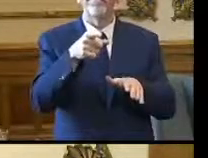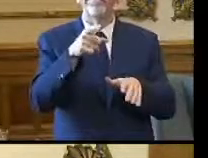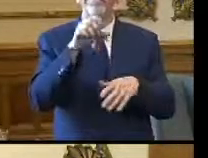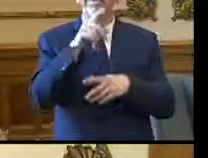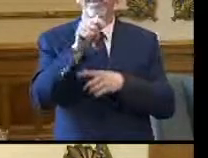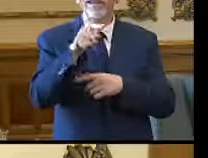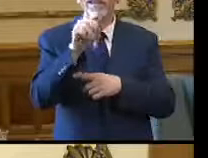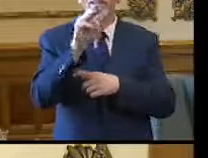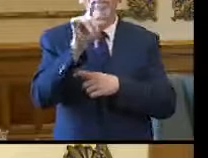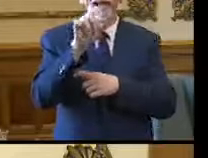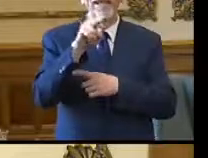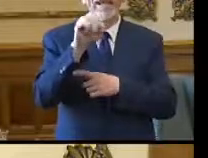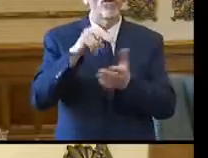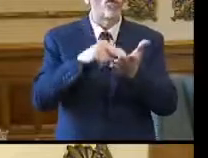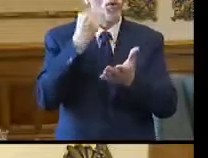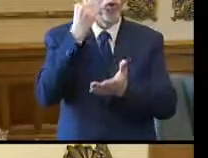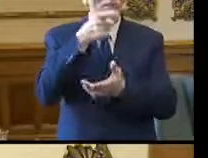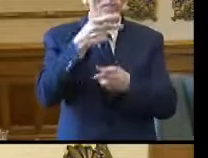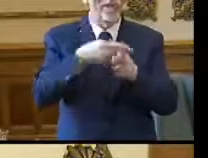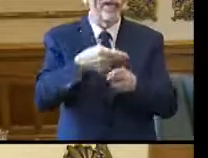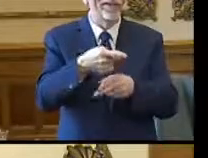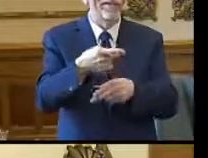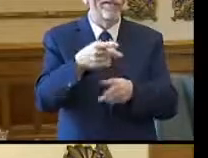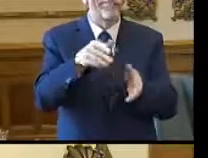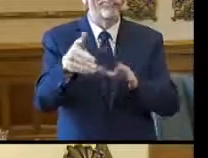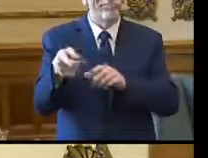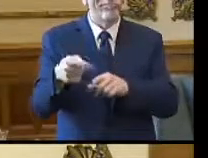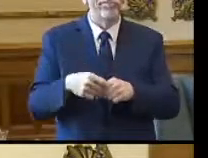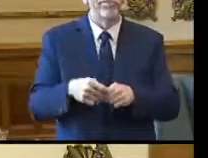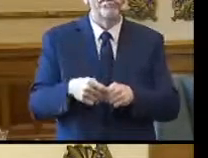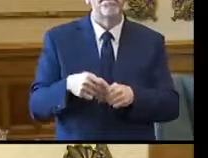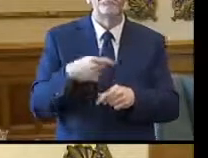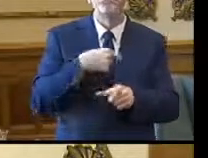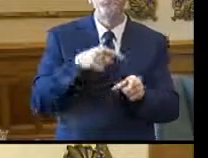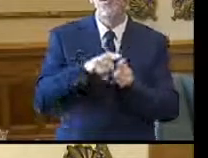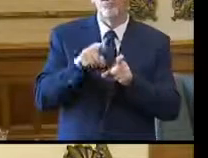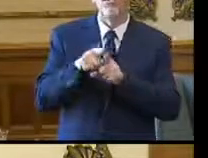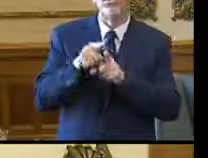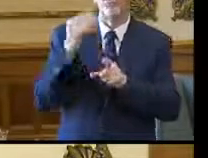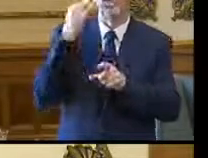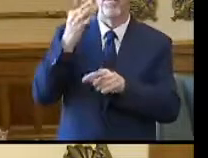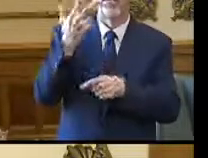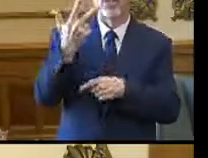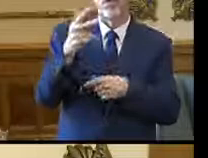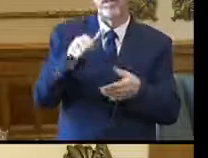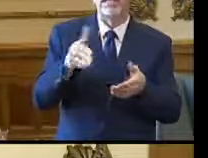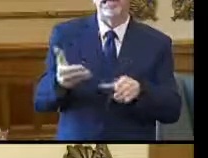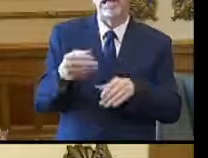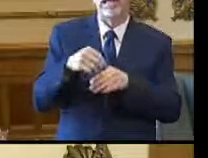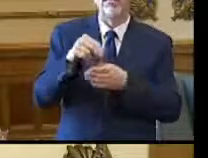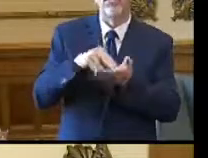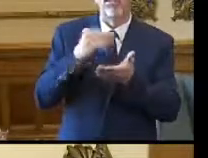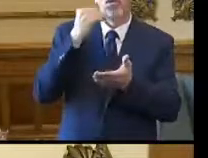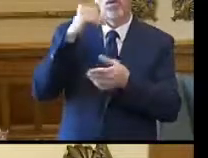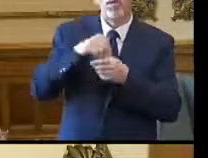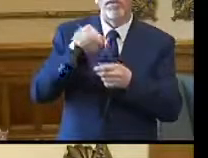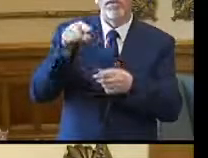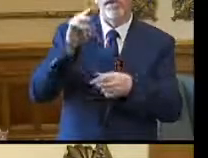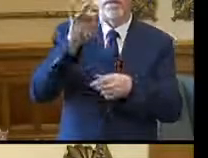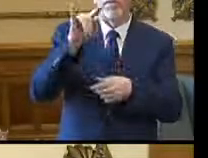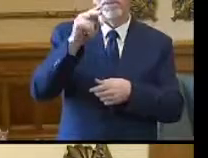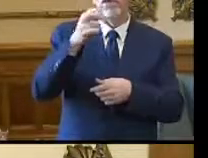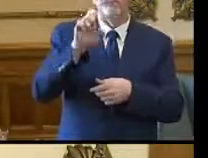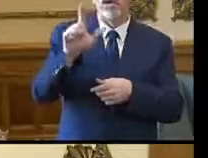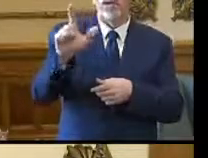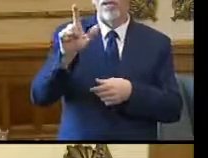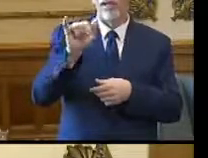Madison County nursing home that you mentioned, we're also aware of 3 deaths at a nursing home in Mitchell,